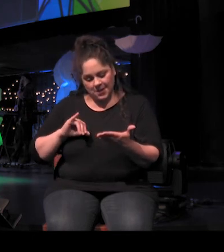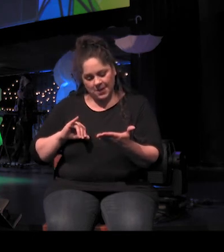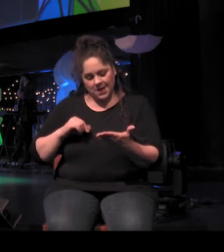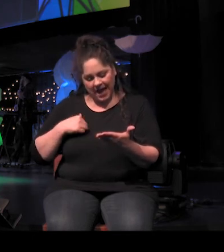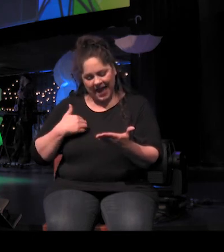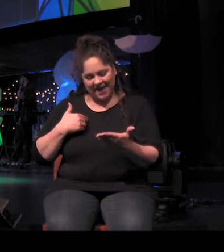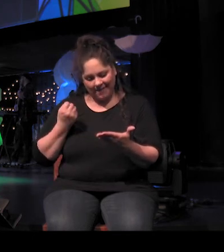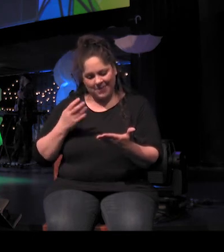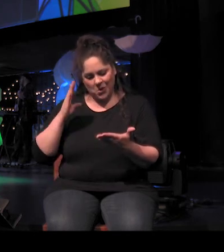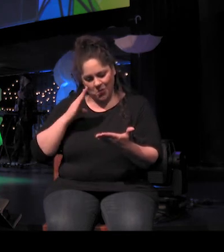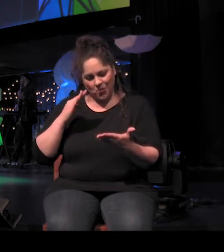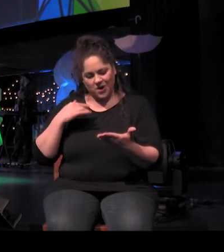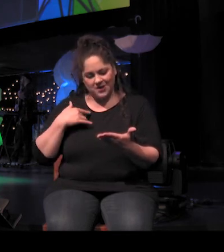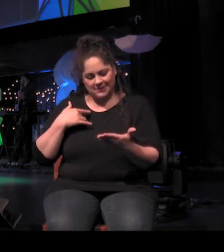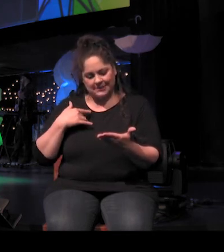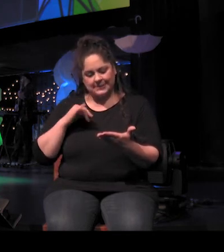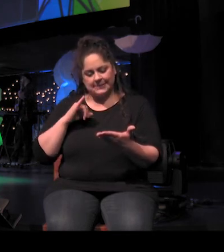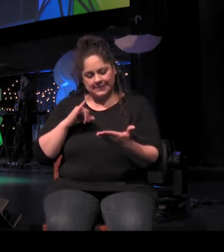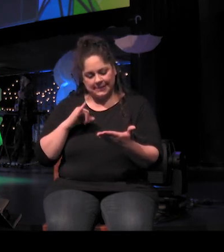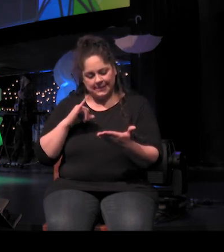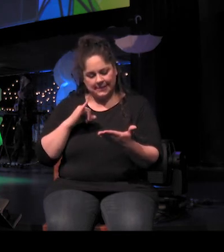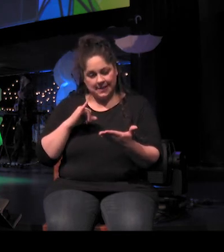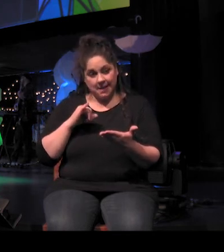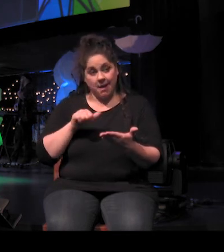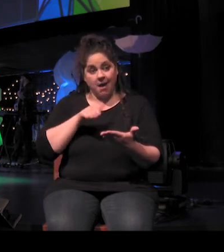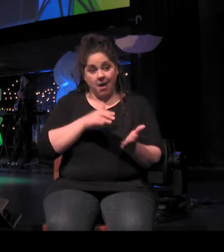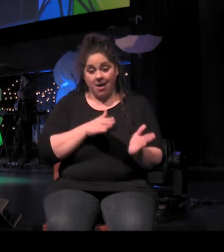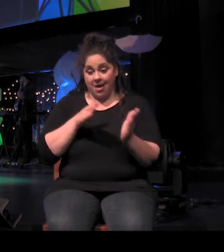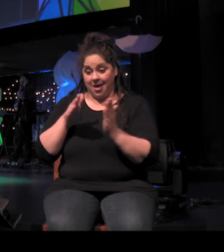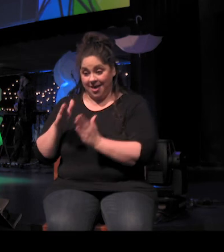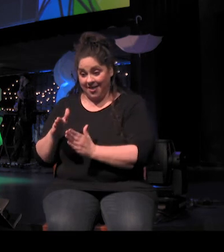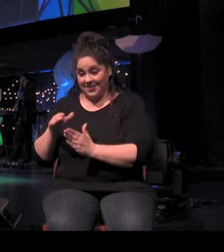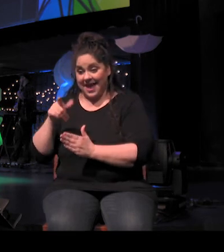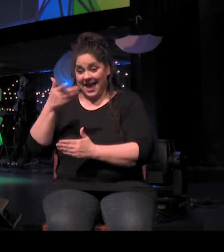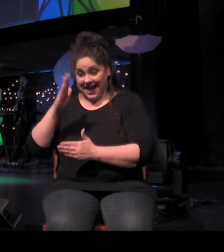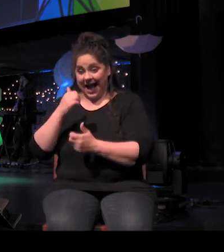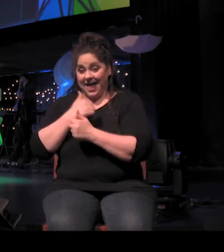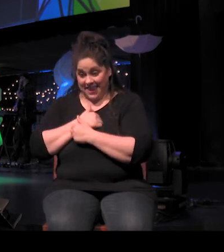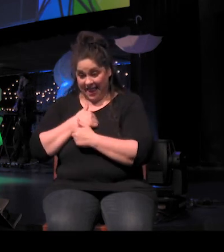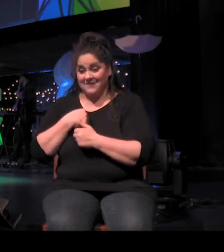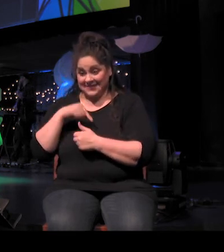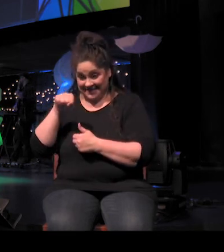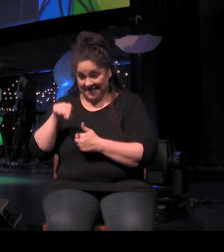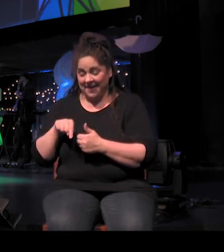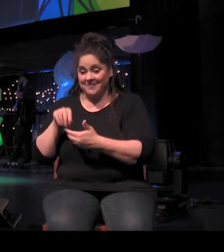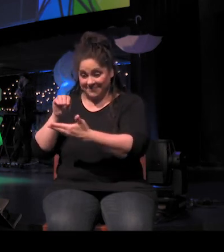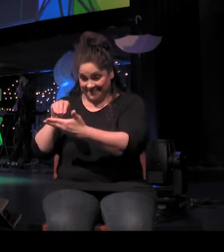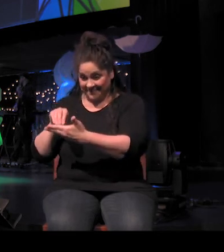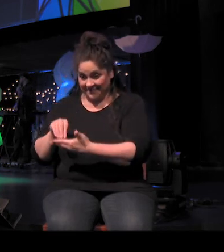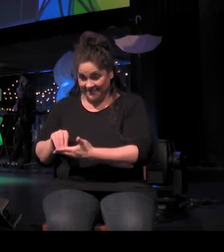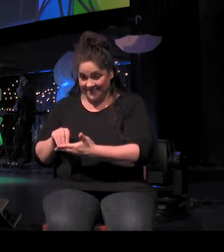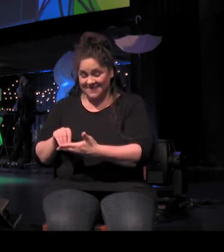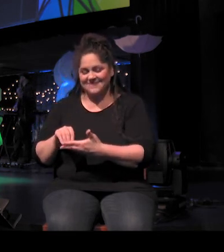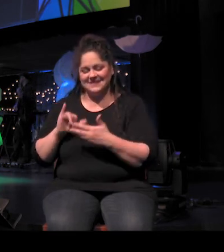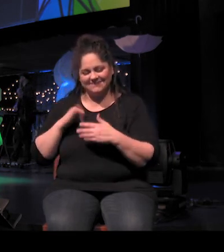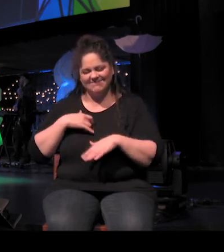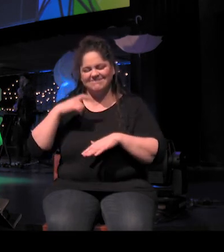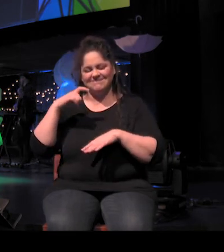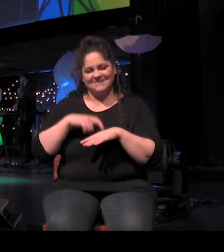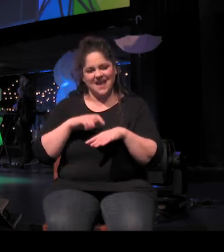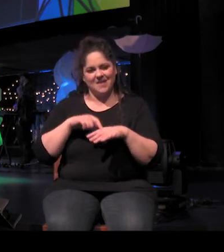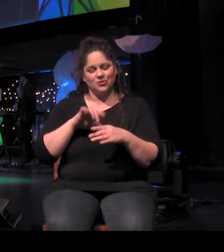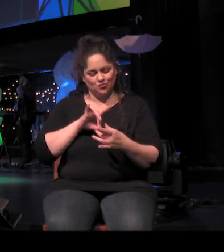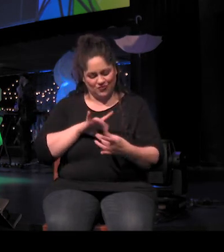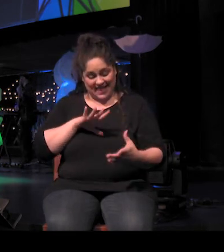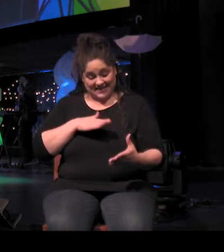what has convinced you that God loves you. And know that it's time to give those to God, because he cares about you so much. Because God